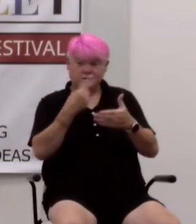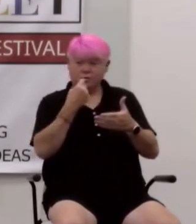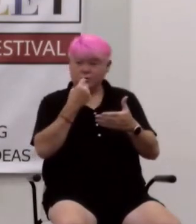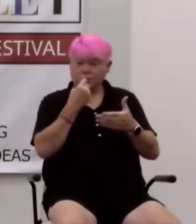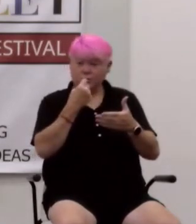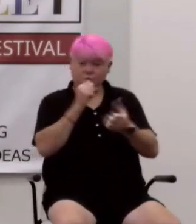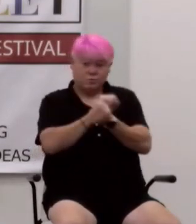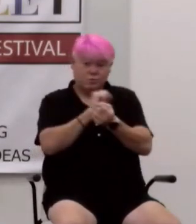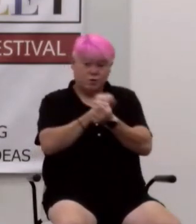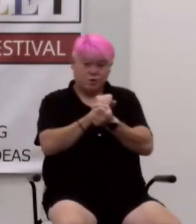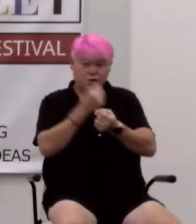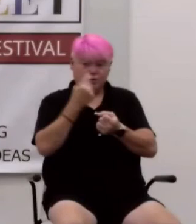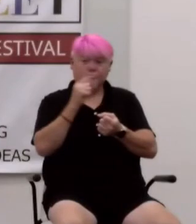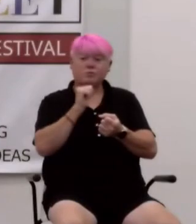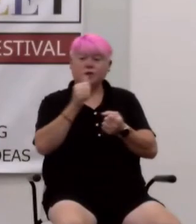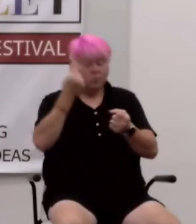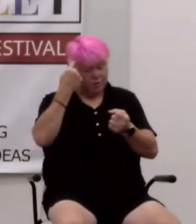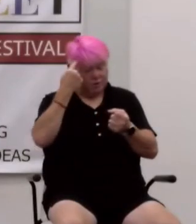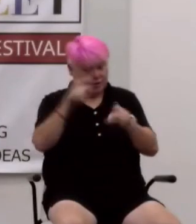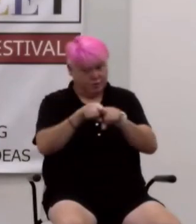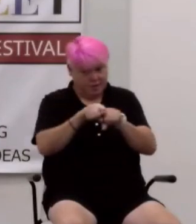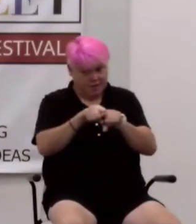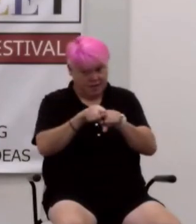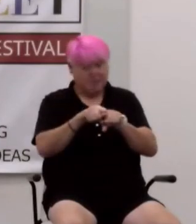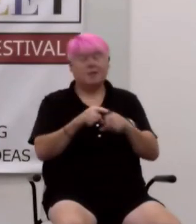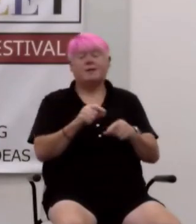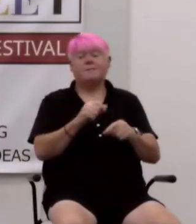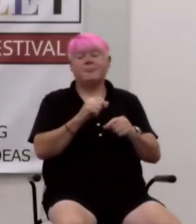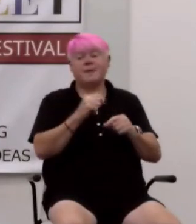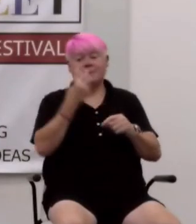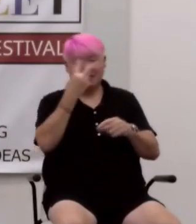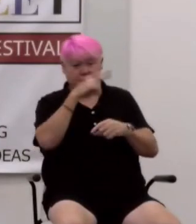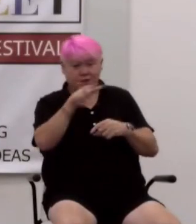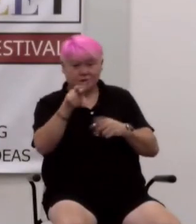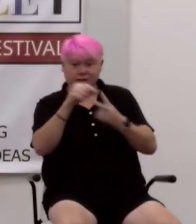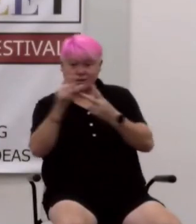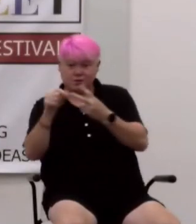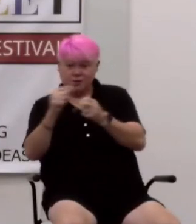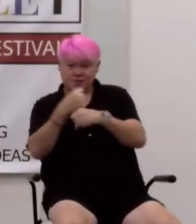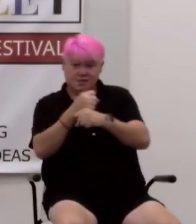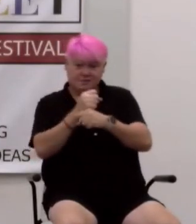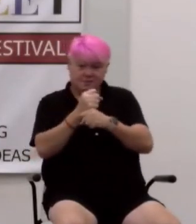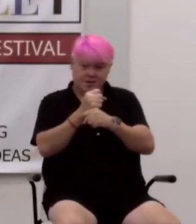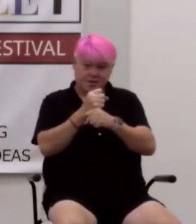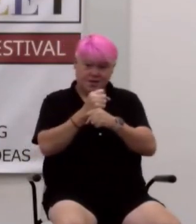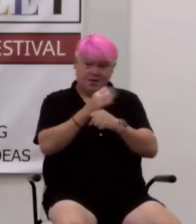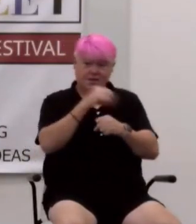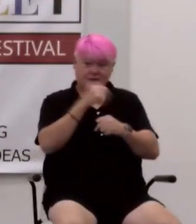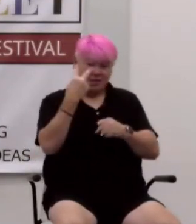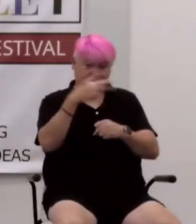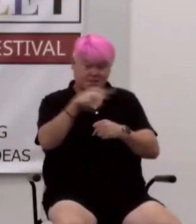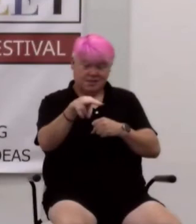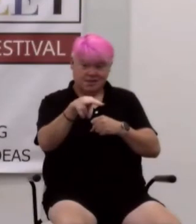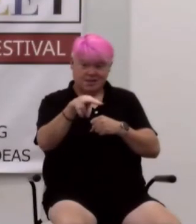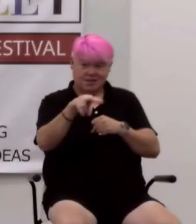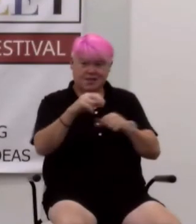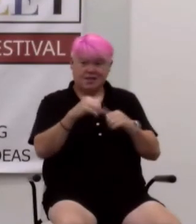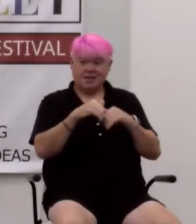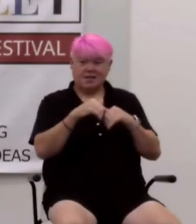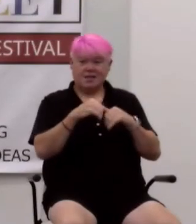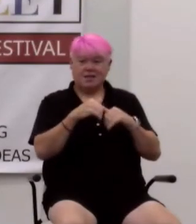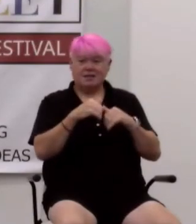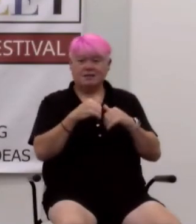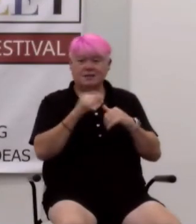with. You learn by looking at the choices that they've made and seeing at a very